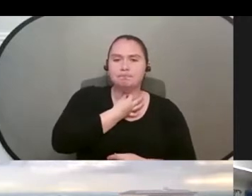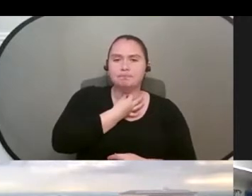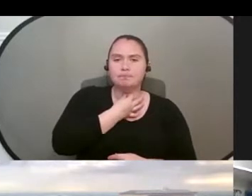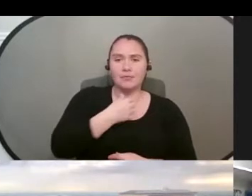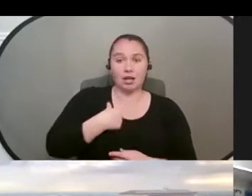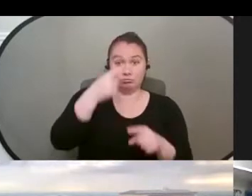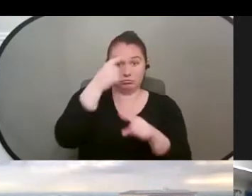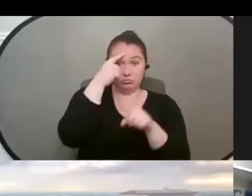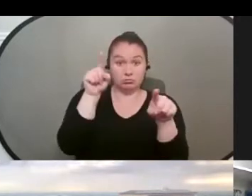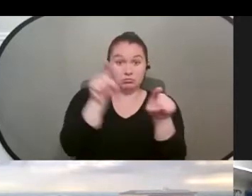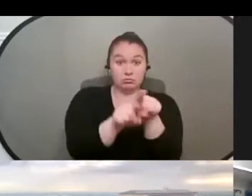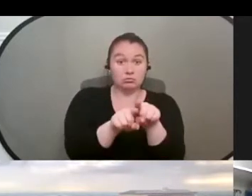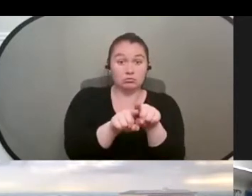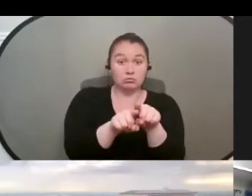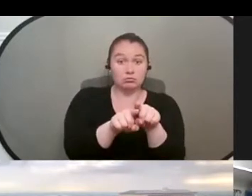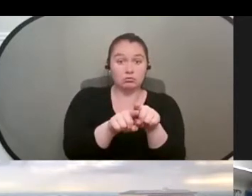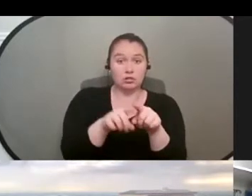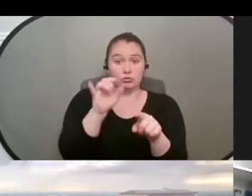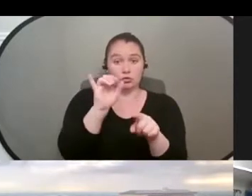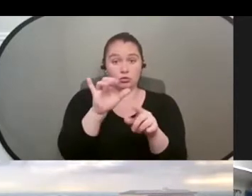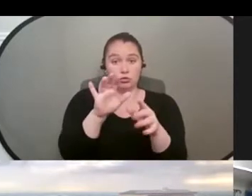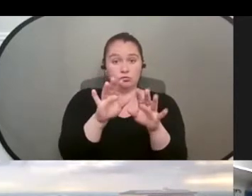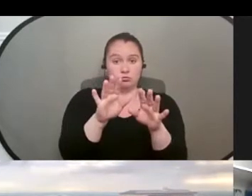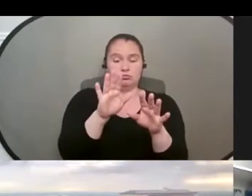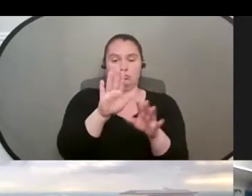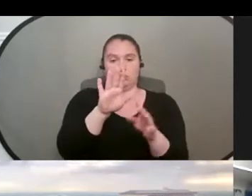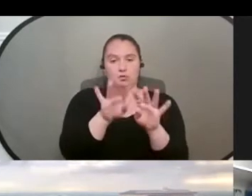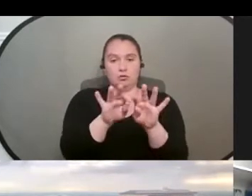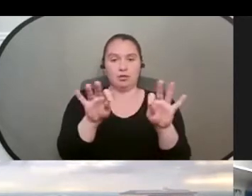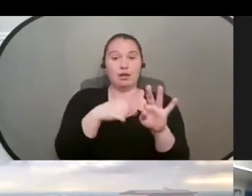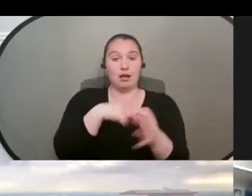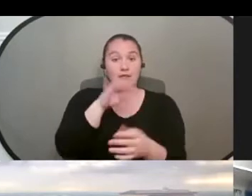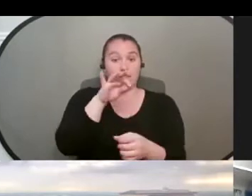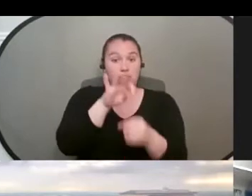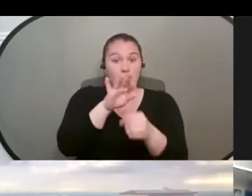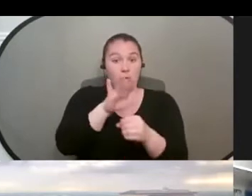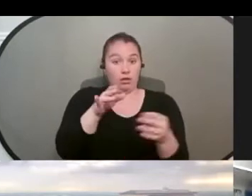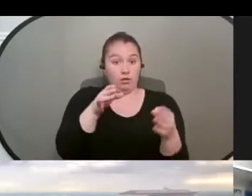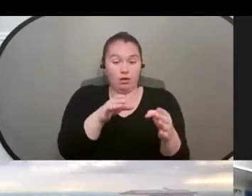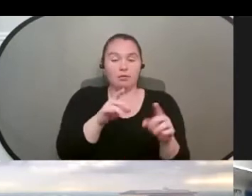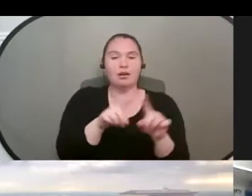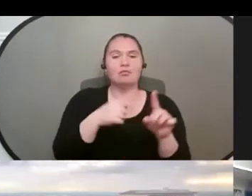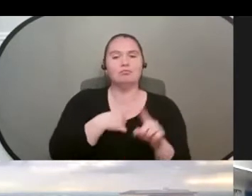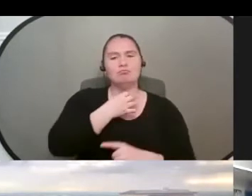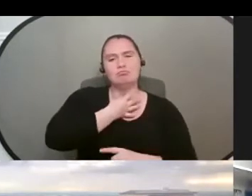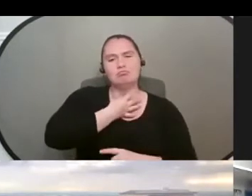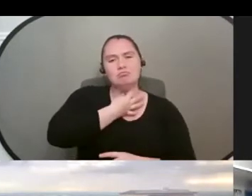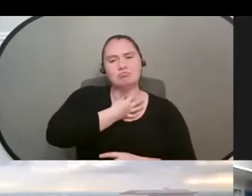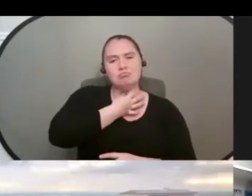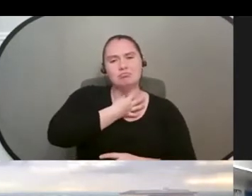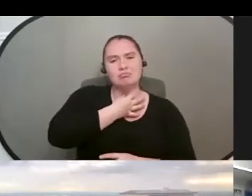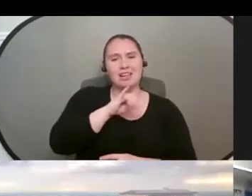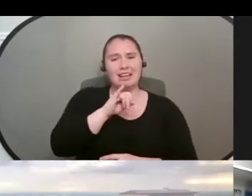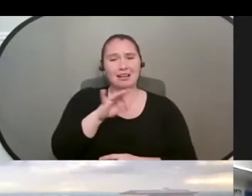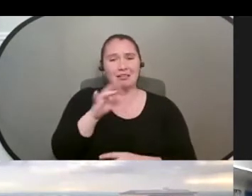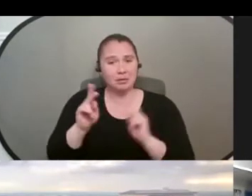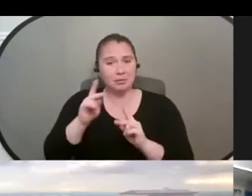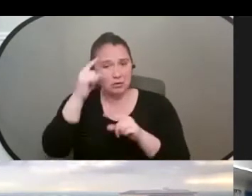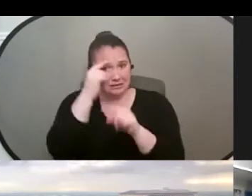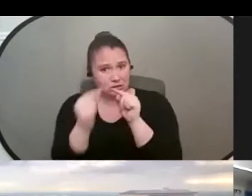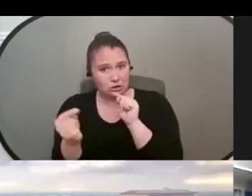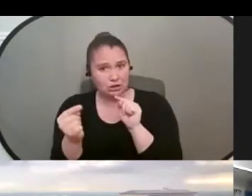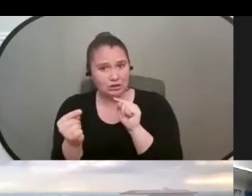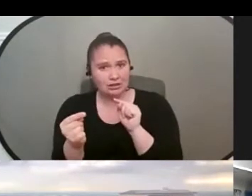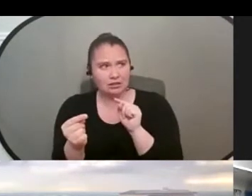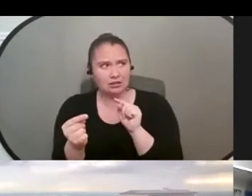with the statement, and I voted that way. And I'd just be curious to hear if people disagree,